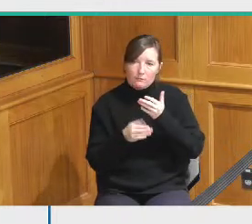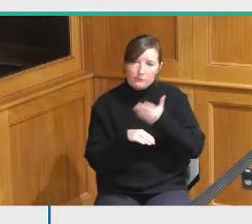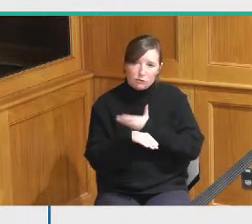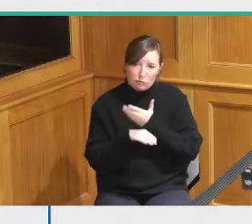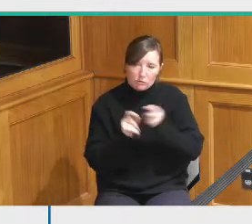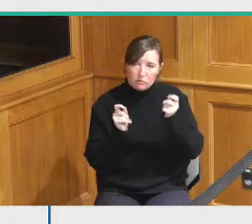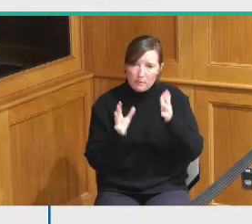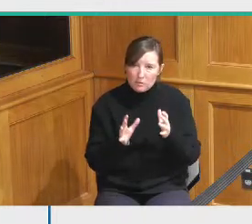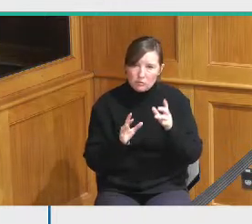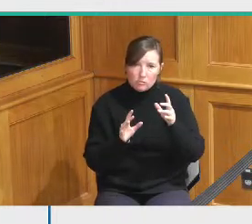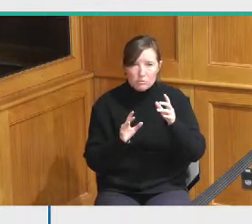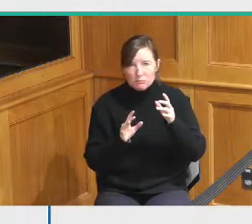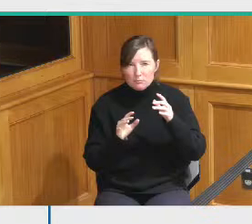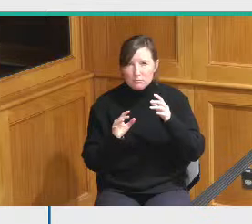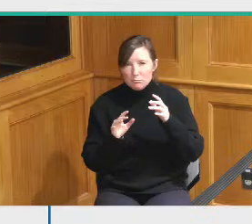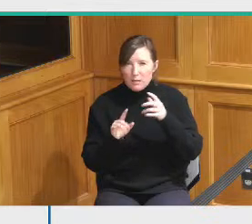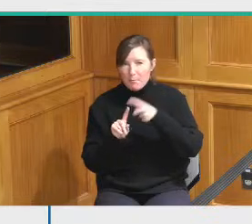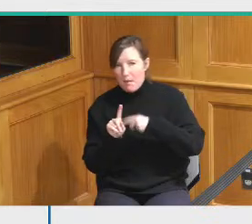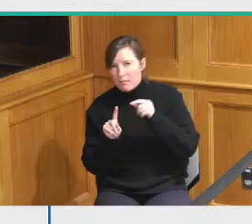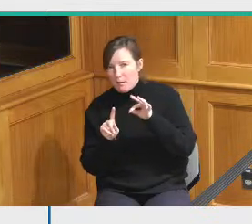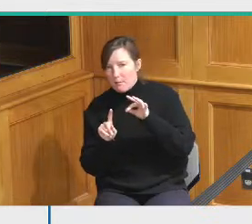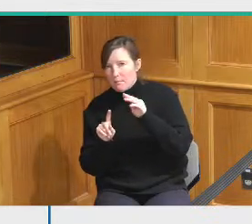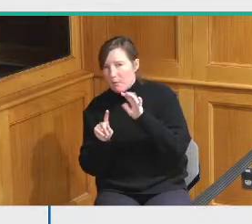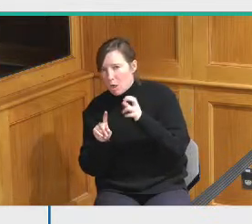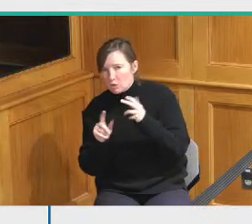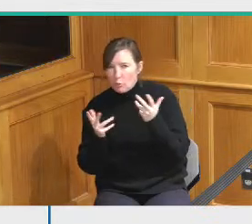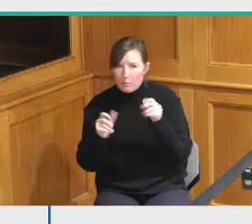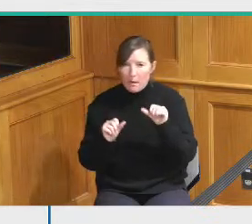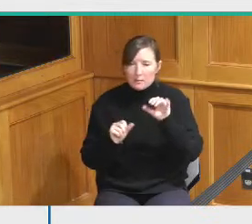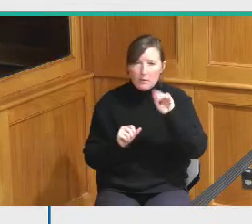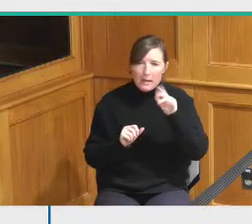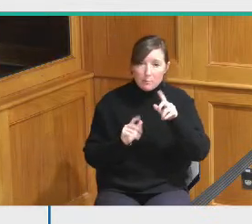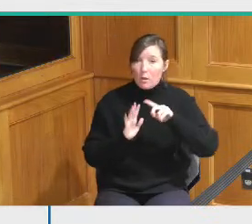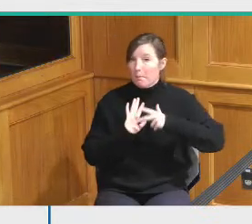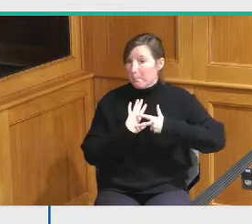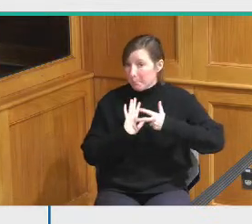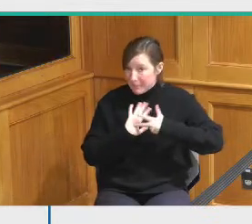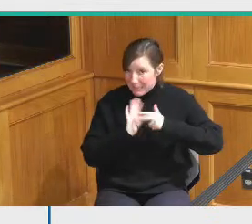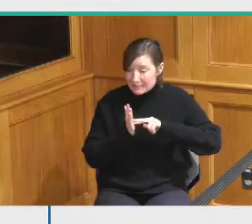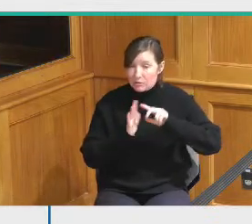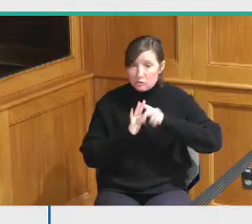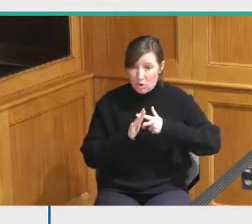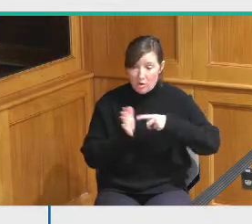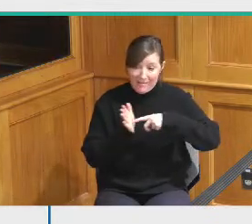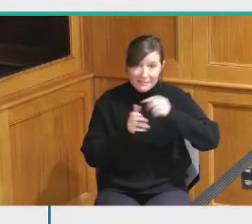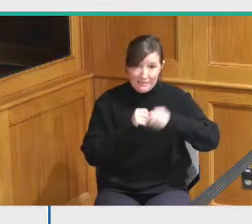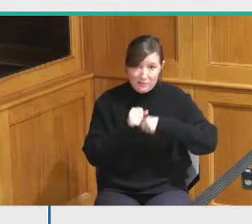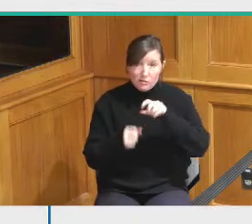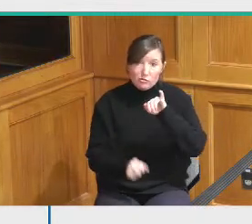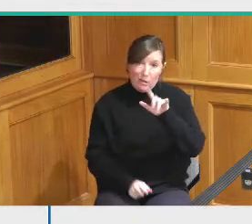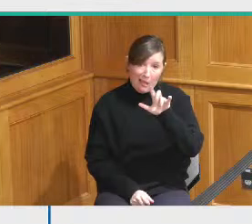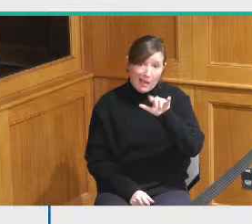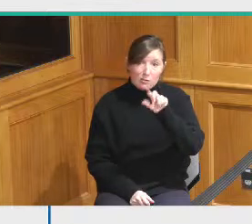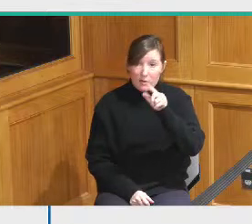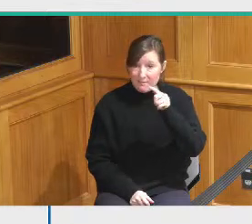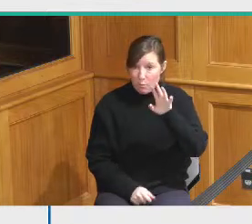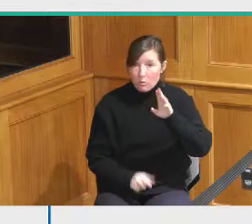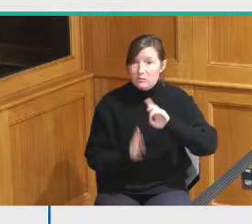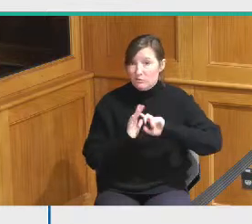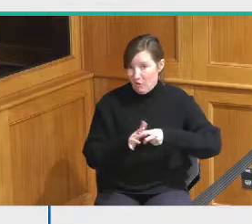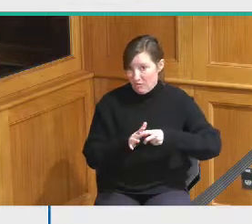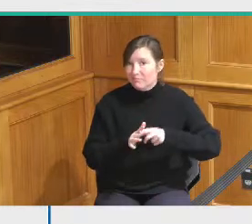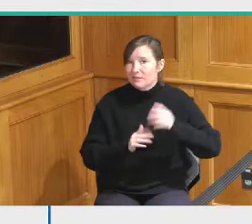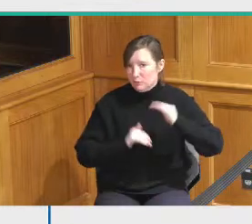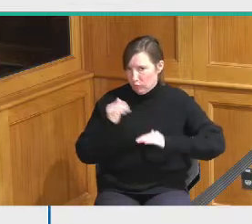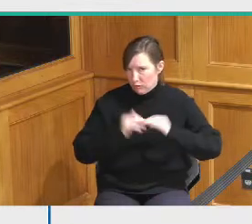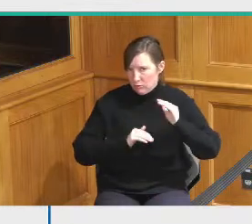in March or April, beginning construction in July of 24, with the idea of completing construction